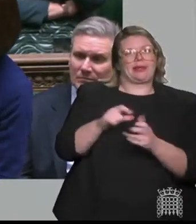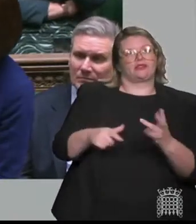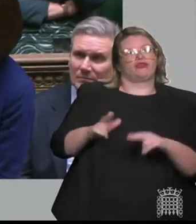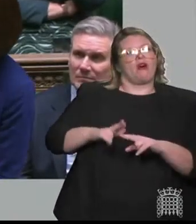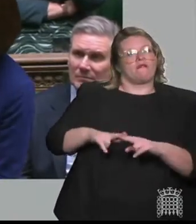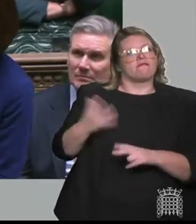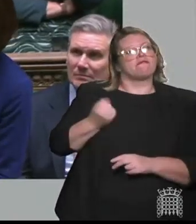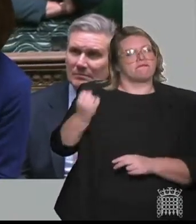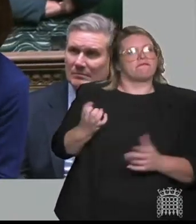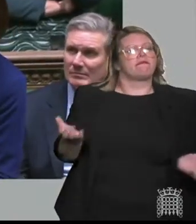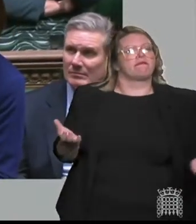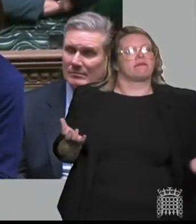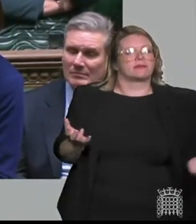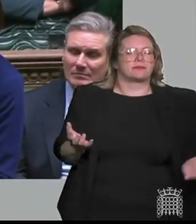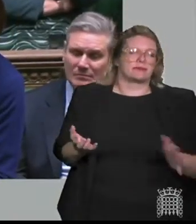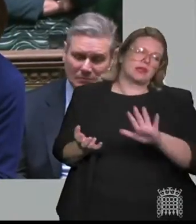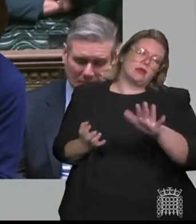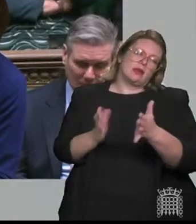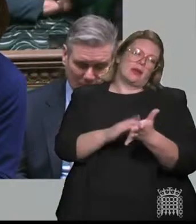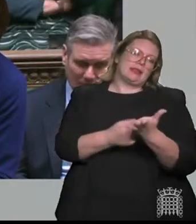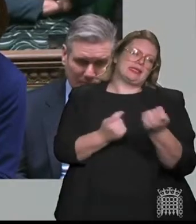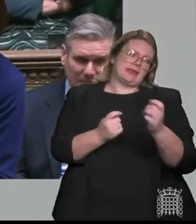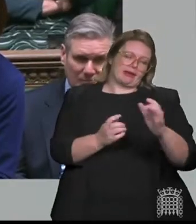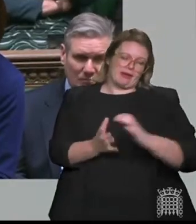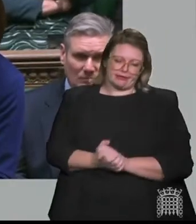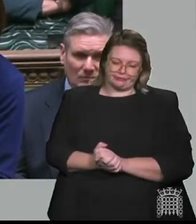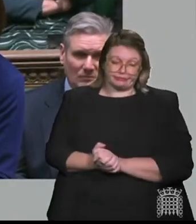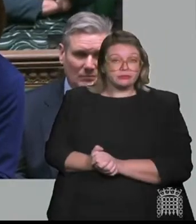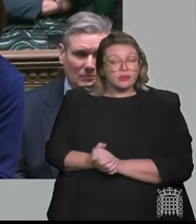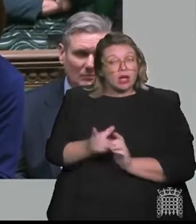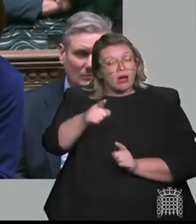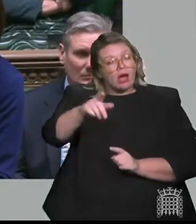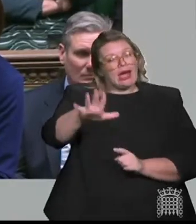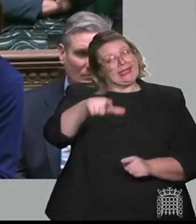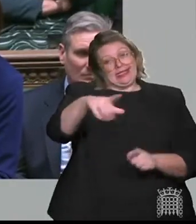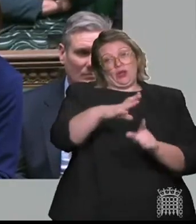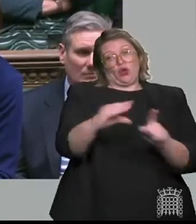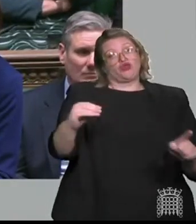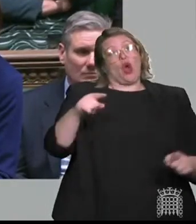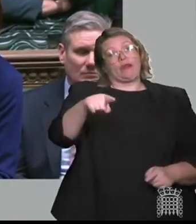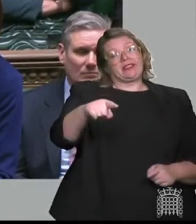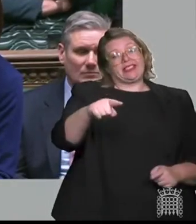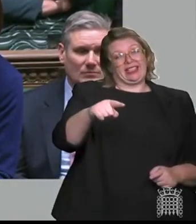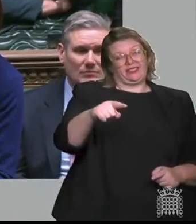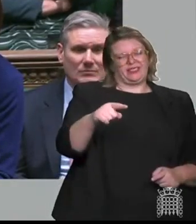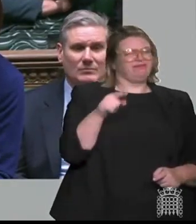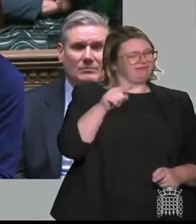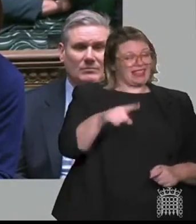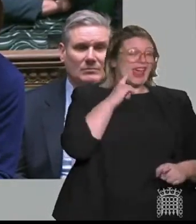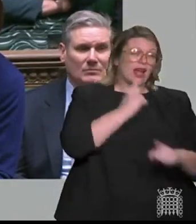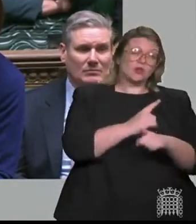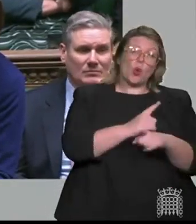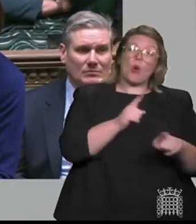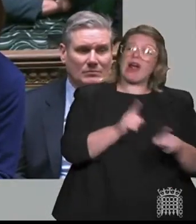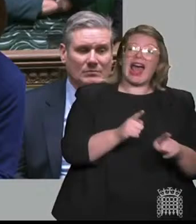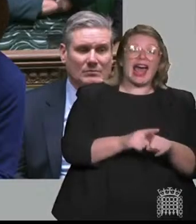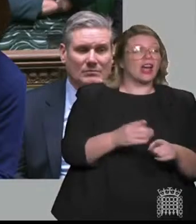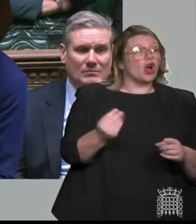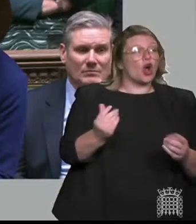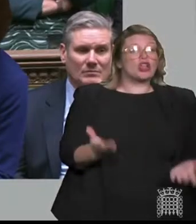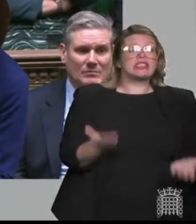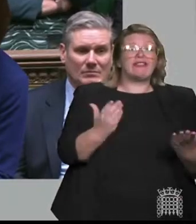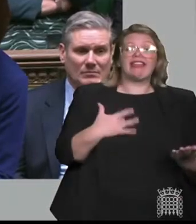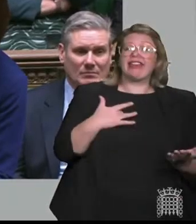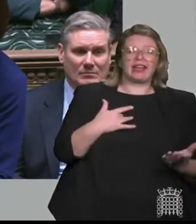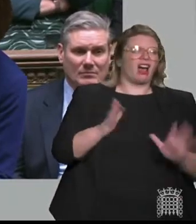Now, Mr. Speaker, if you listen to the benches opposite, you would believe that the cost of living crisis was behind us. But inflation is